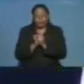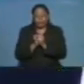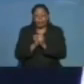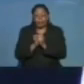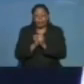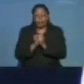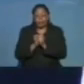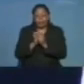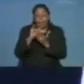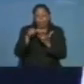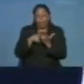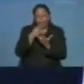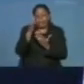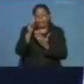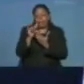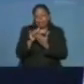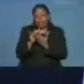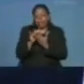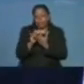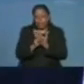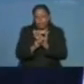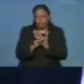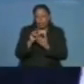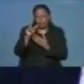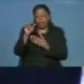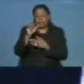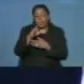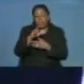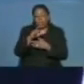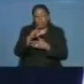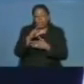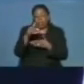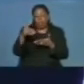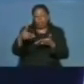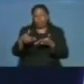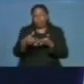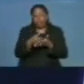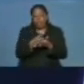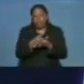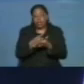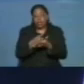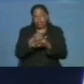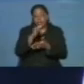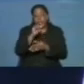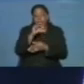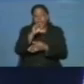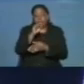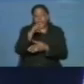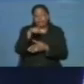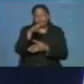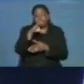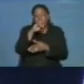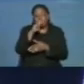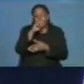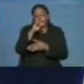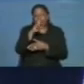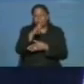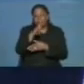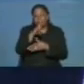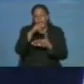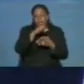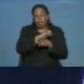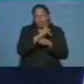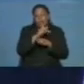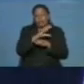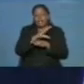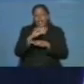in January of 2023 some 20 new inspectors, roughly between New Providence and the